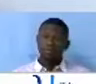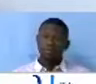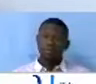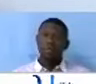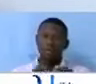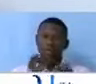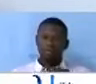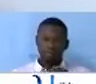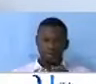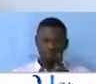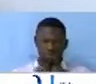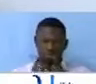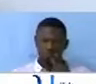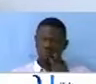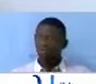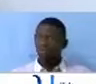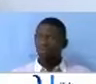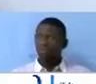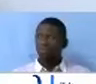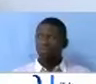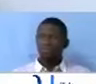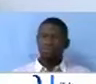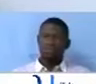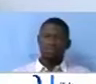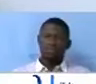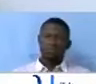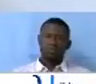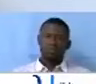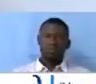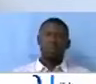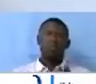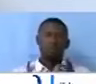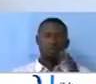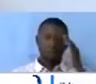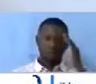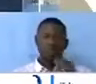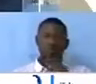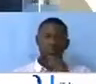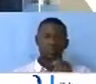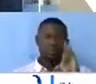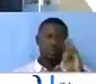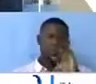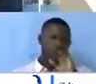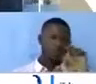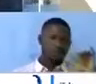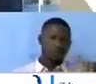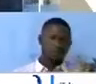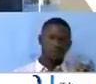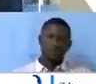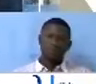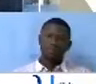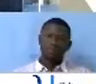to you. All right. Thank you, Mr. Ben. Yes. But in the meantime,